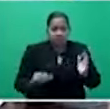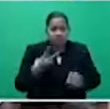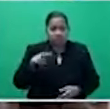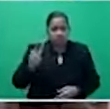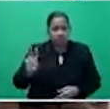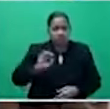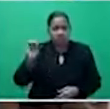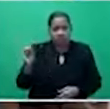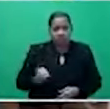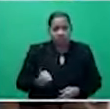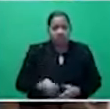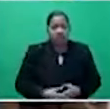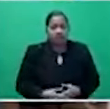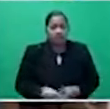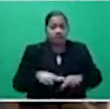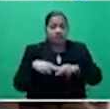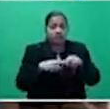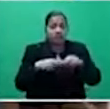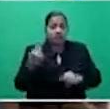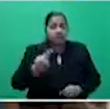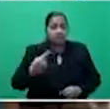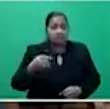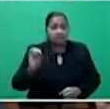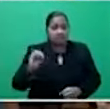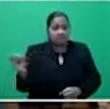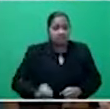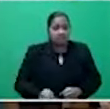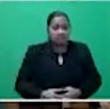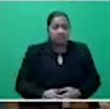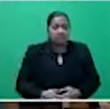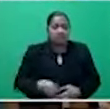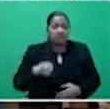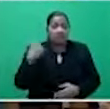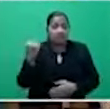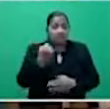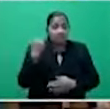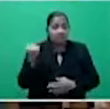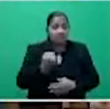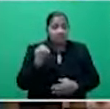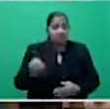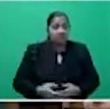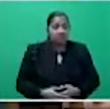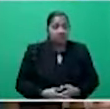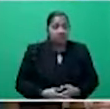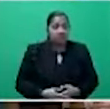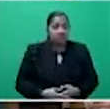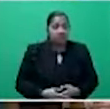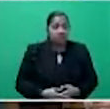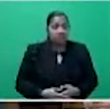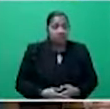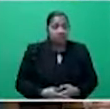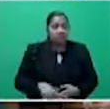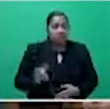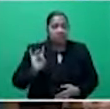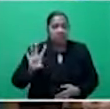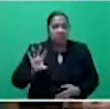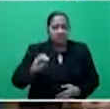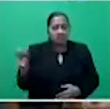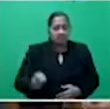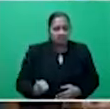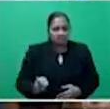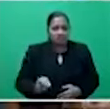22%. Fiji, 11%. Samoa is less than us, 10% by one,